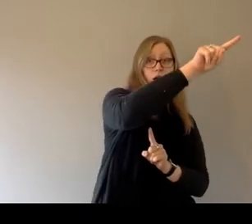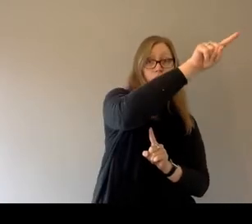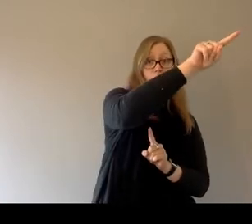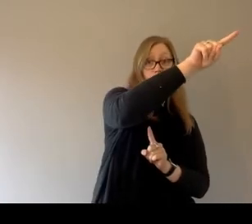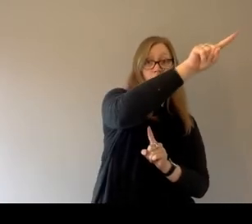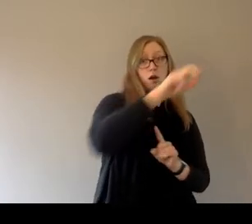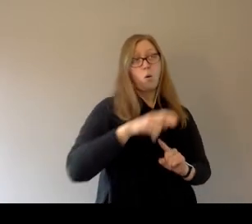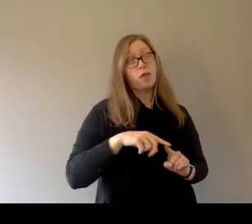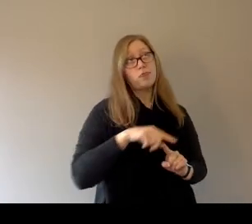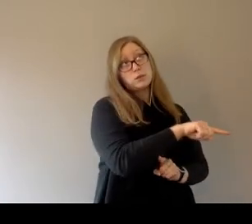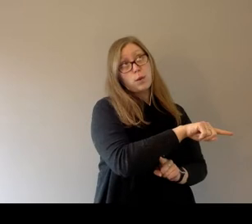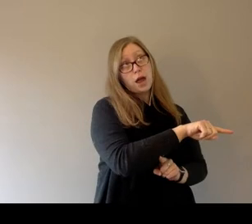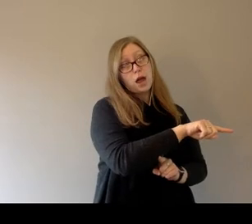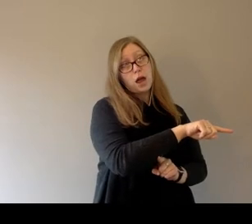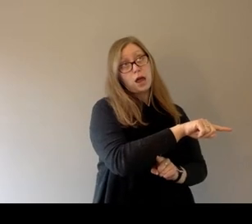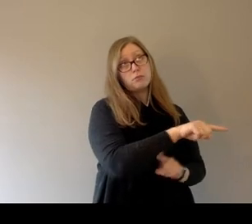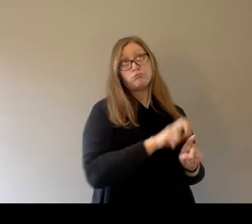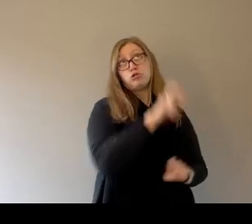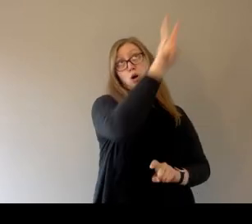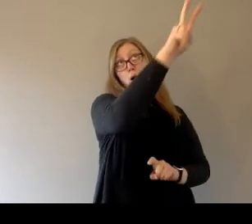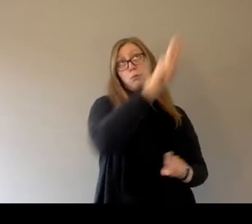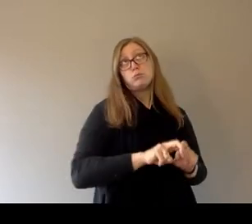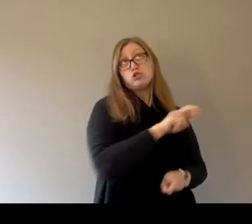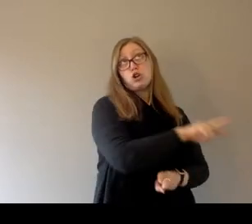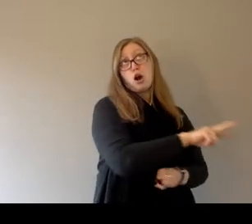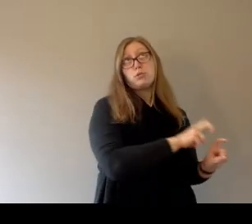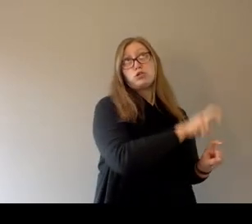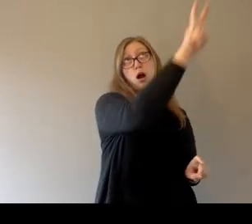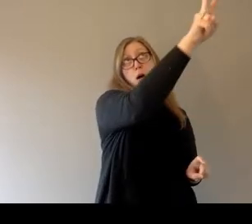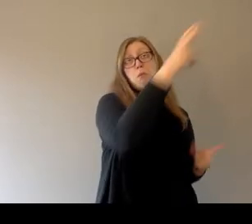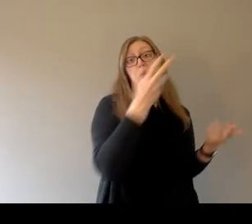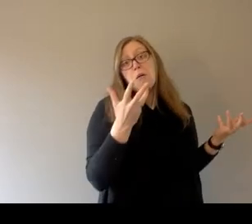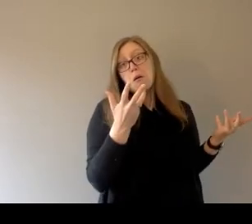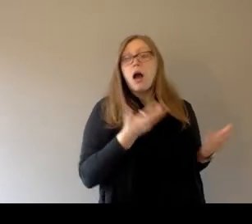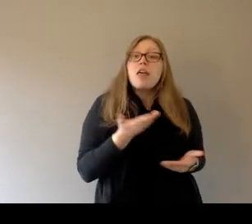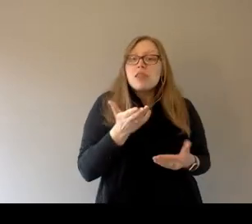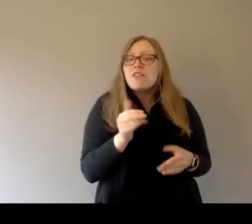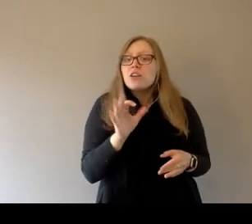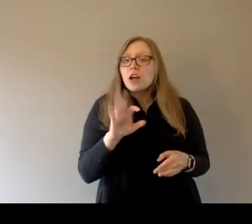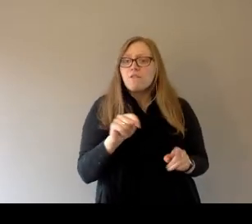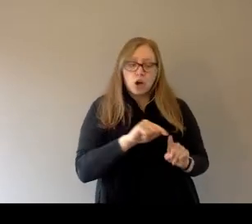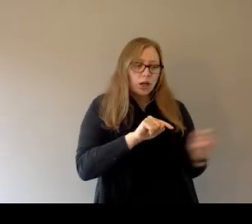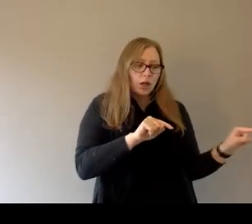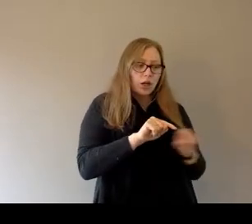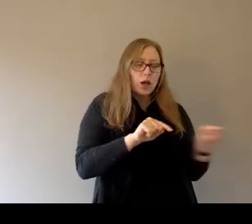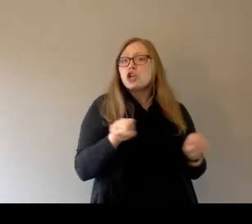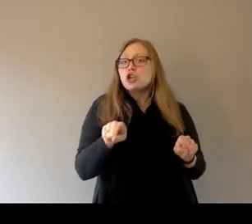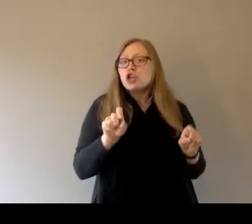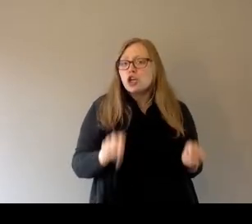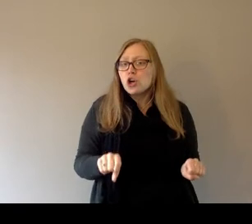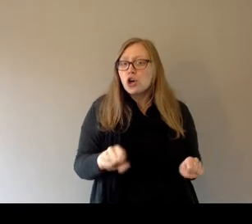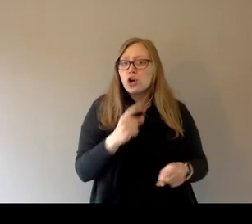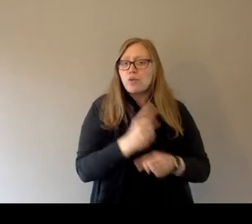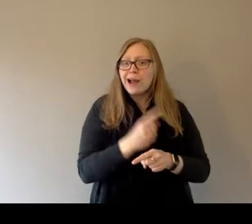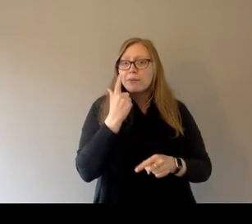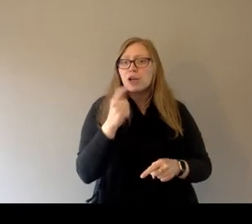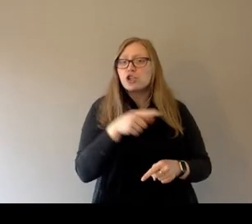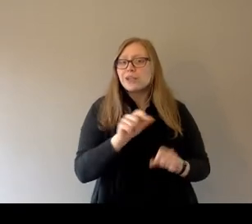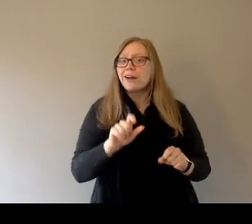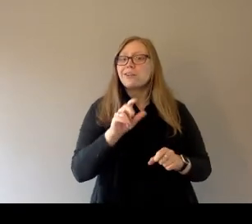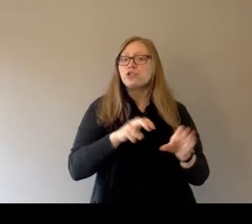guess there's three ways she could jump over the pond. The 15-foot, well, clearly she could jump this way. She could jump BC because she can